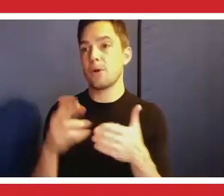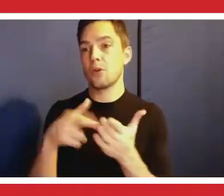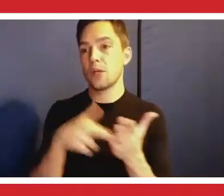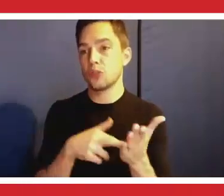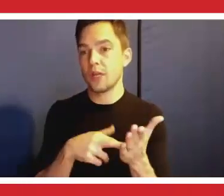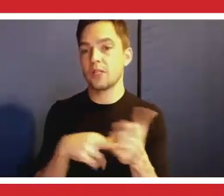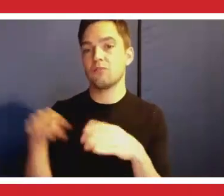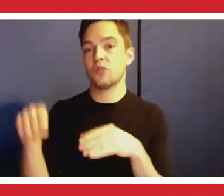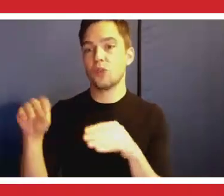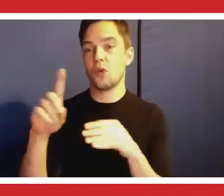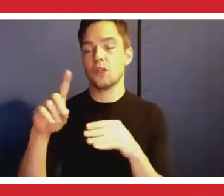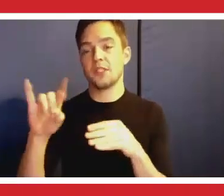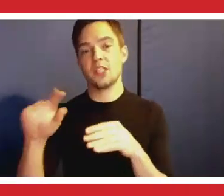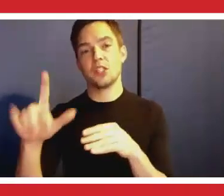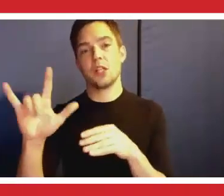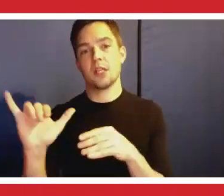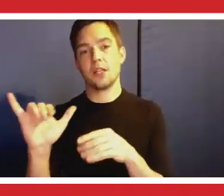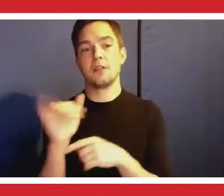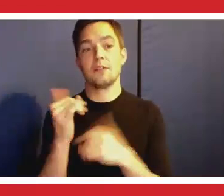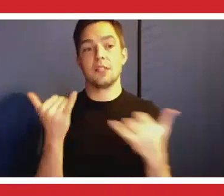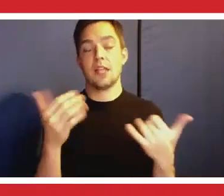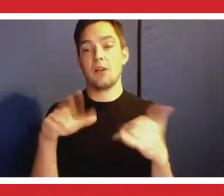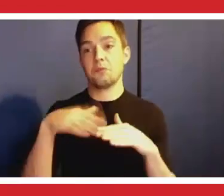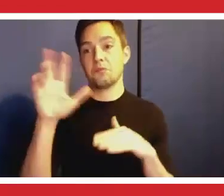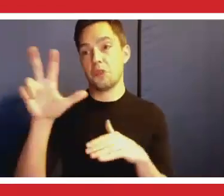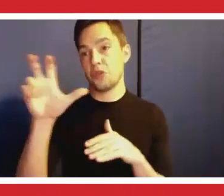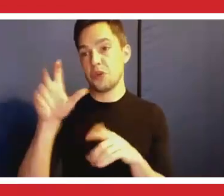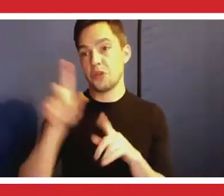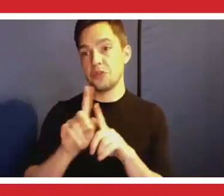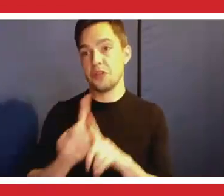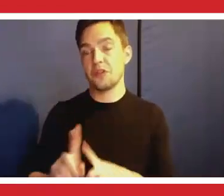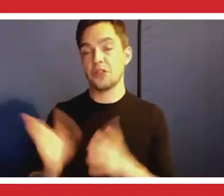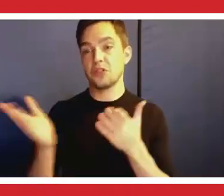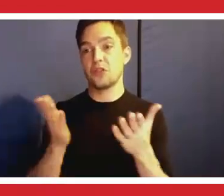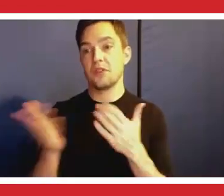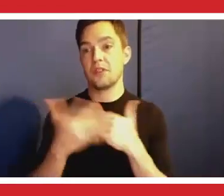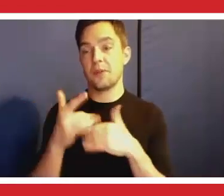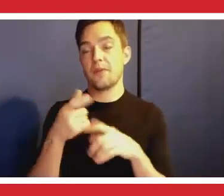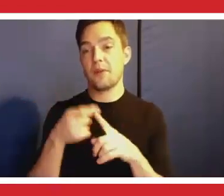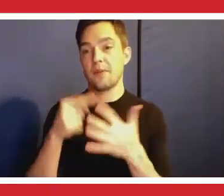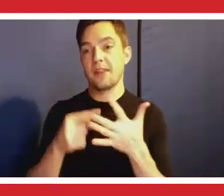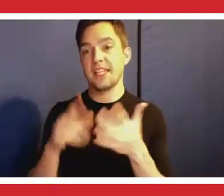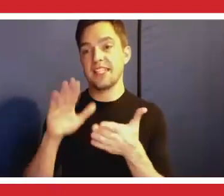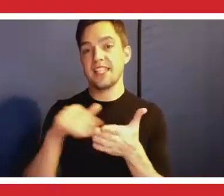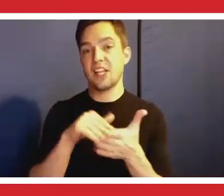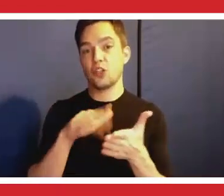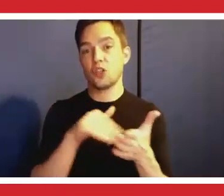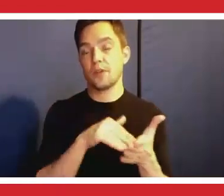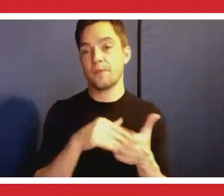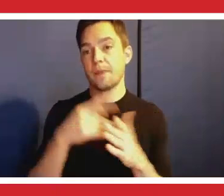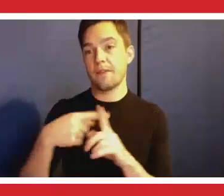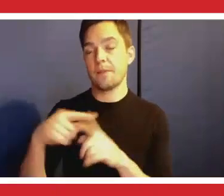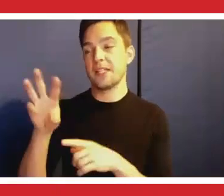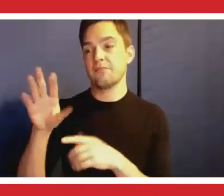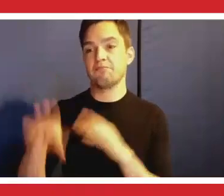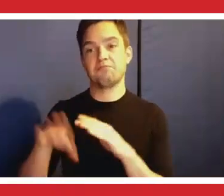sold digitally. And then now we have over 300 different types of services from these centers. Every month, about 5 to 6 million people go